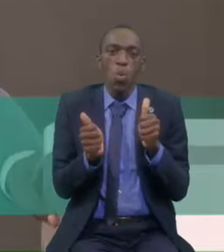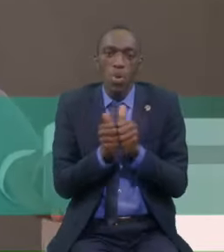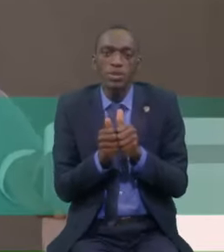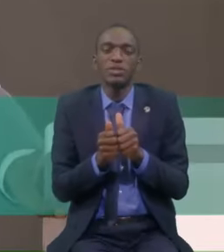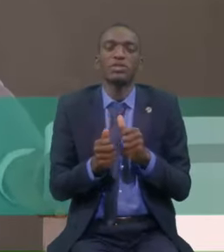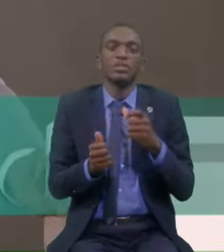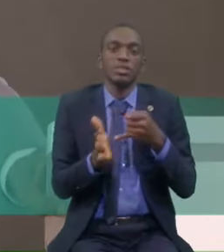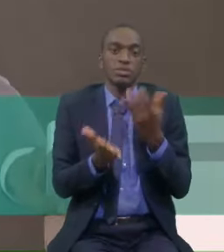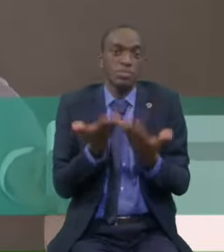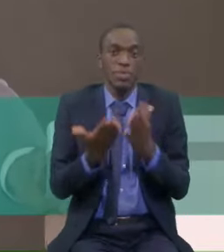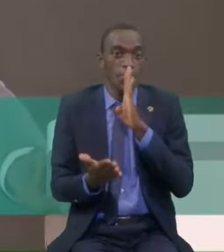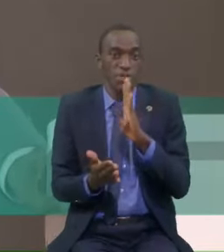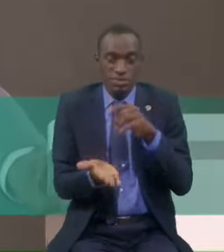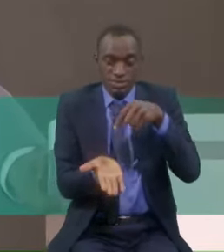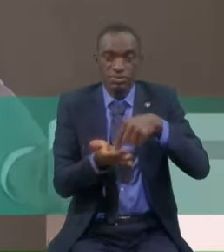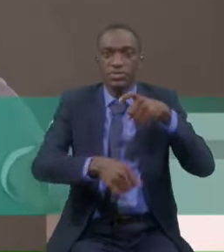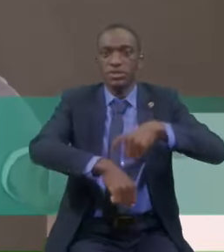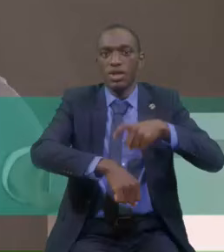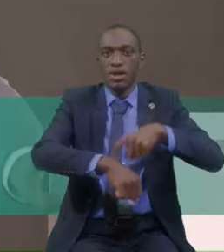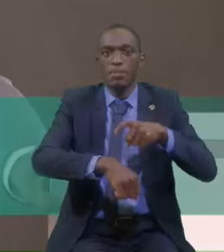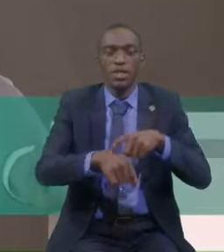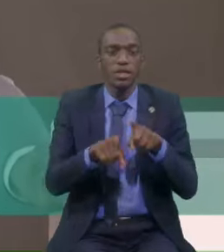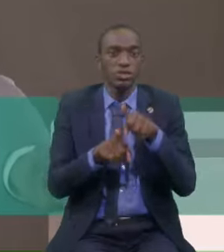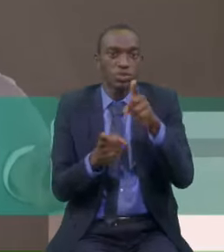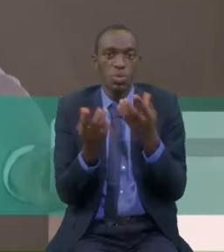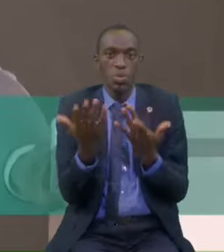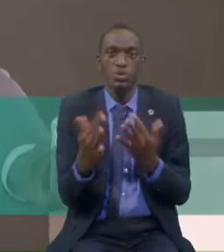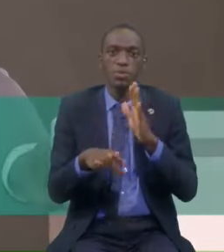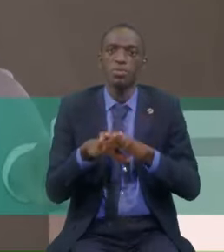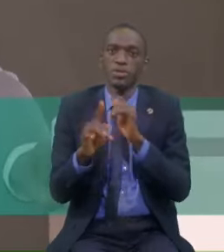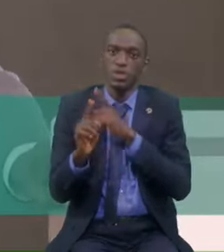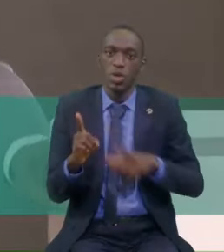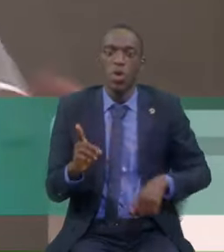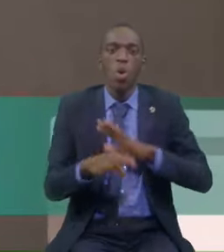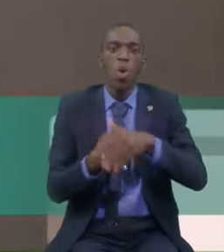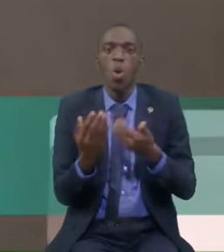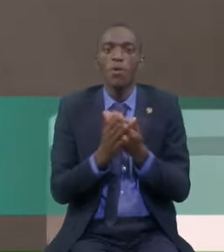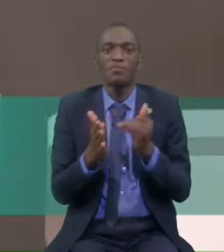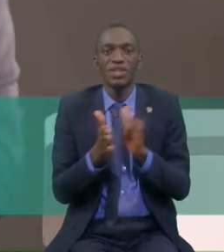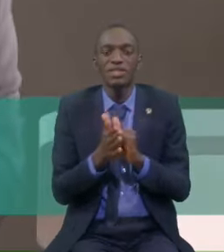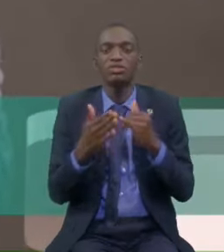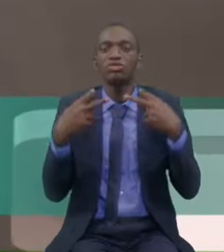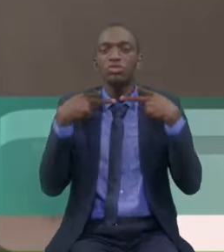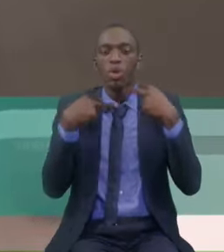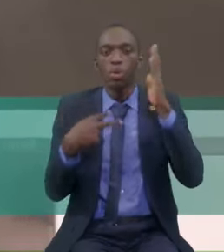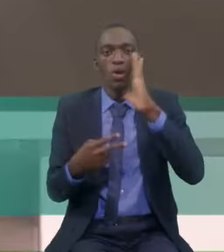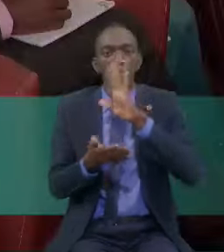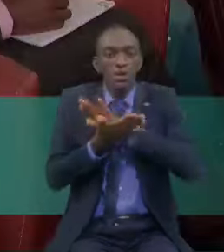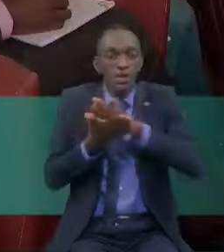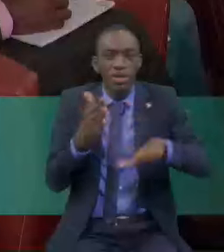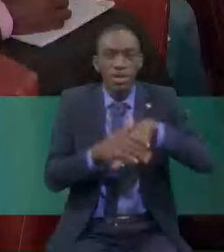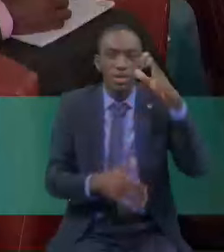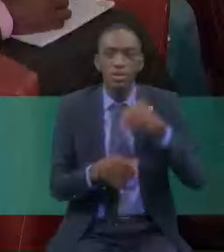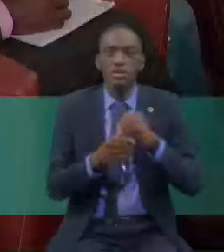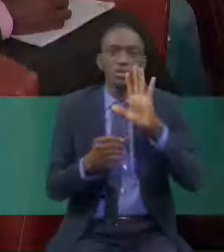time. As you wait upon the Lord, all that yoke will be cleared off in your life in